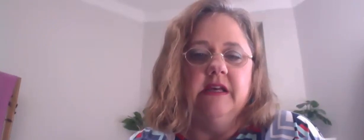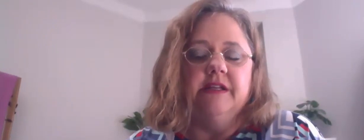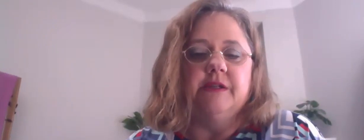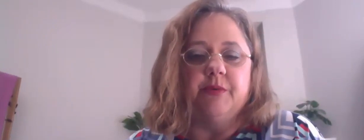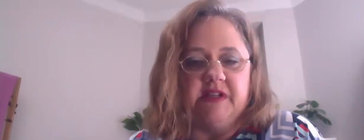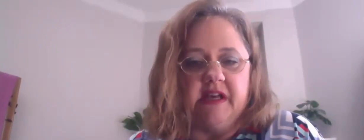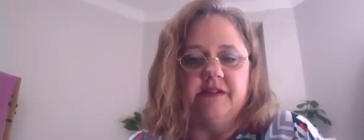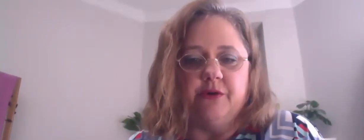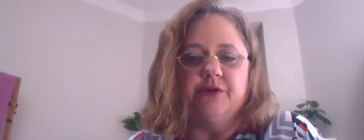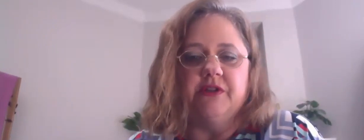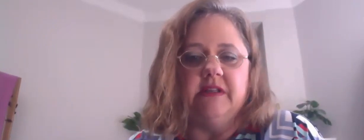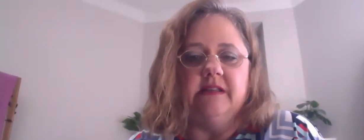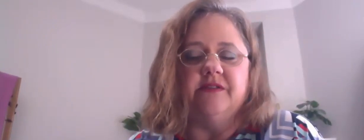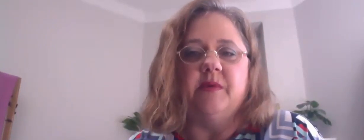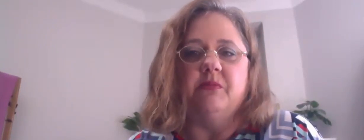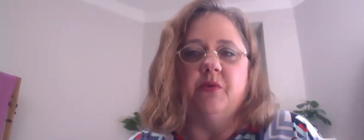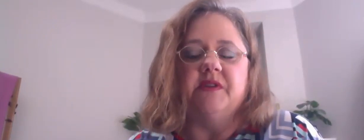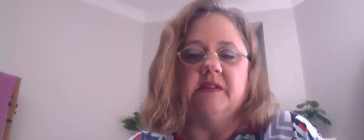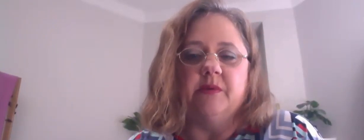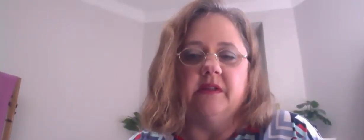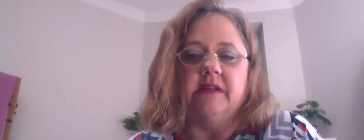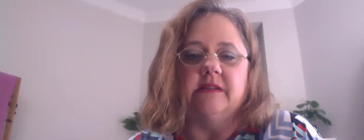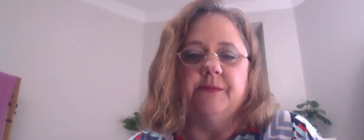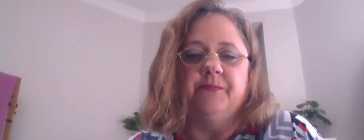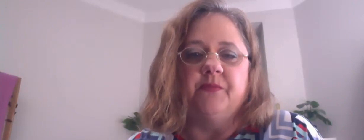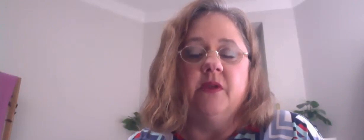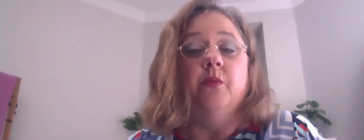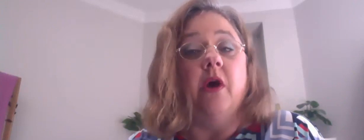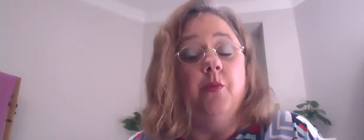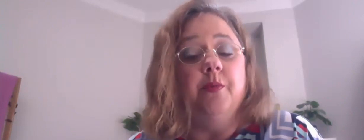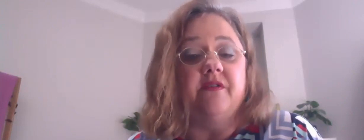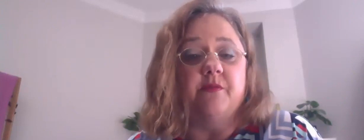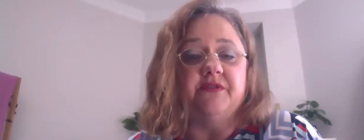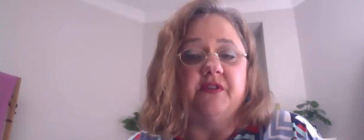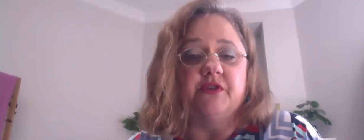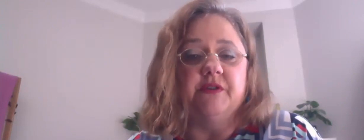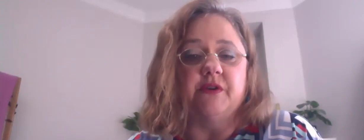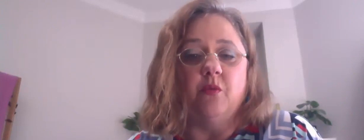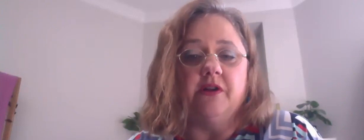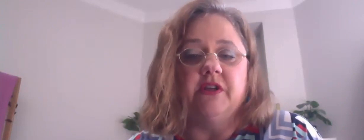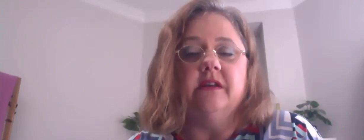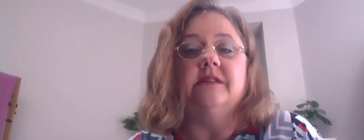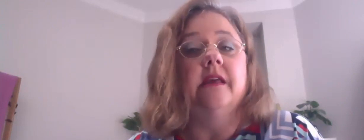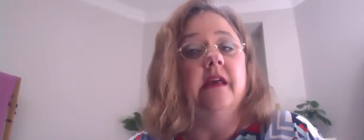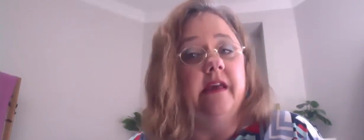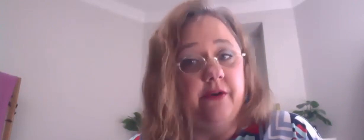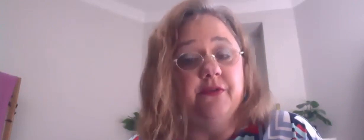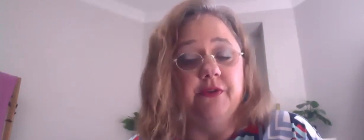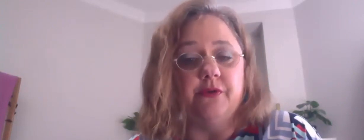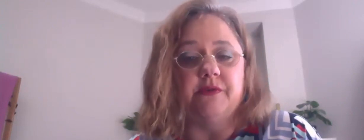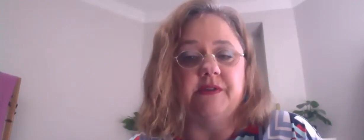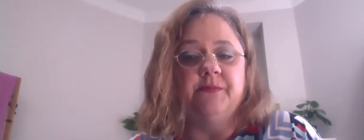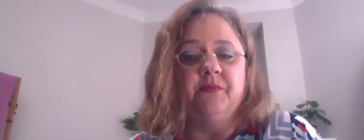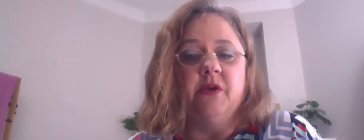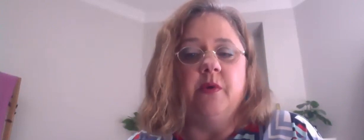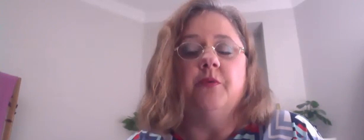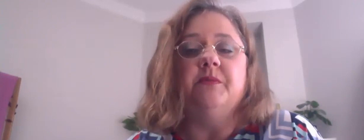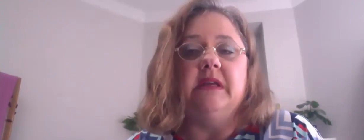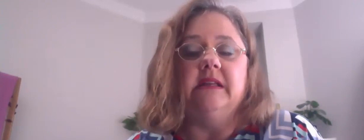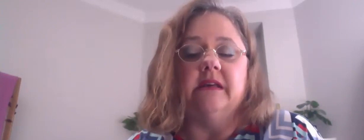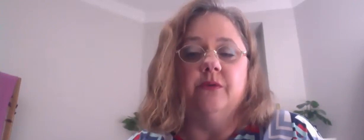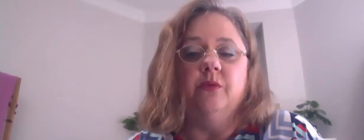crisis to protect the urgent needs of people with disabilities. We hope government officials are watching and taking careful notes.